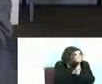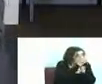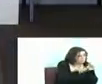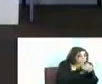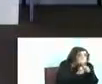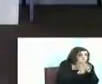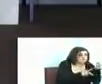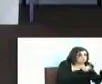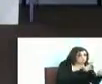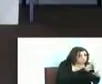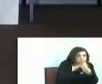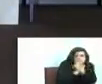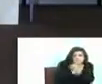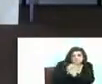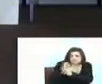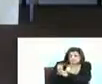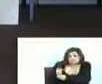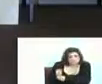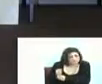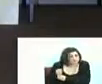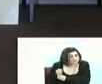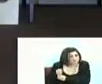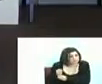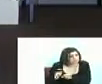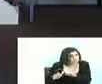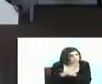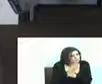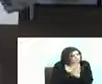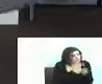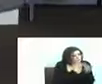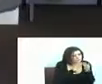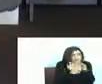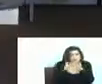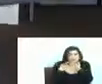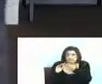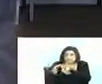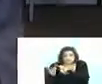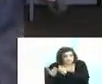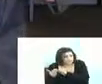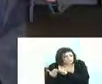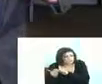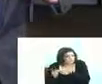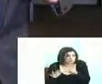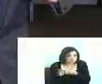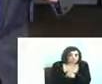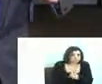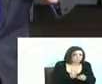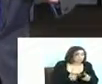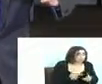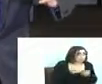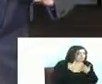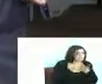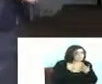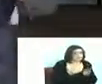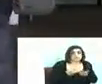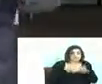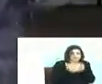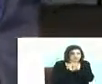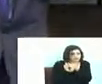are receiving, the whole community, the whole life lived